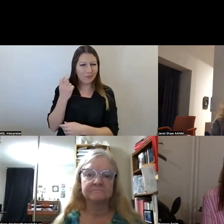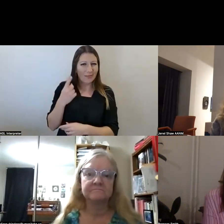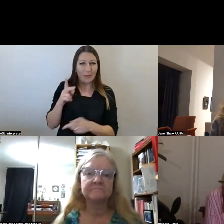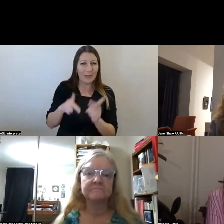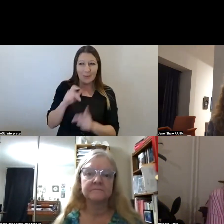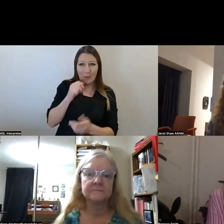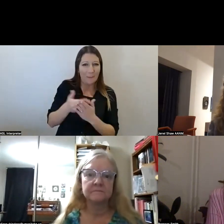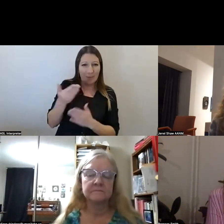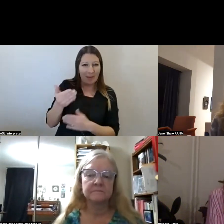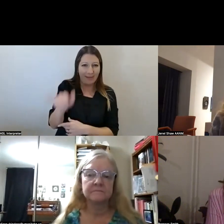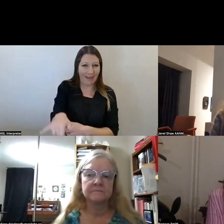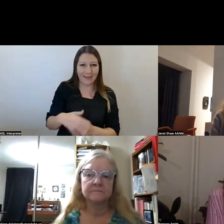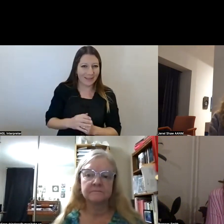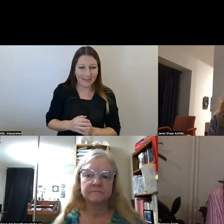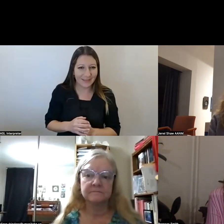It'll be